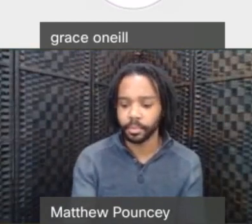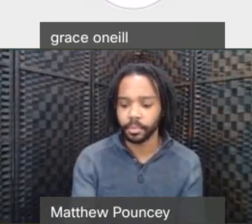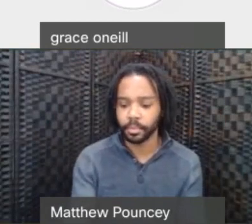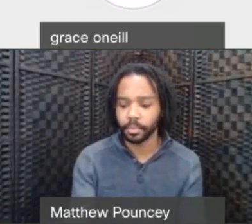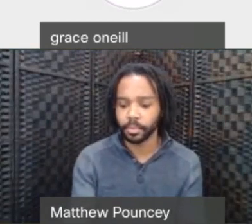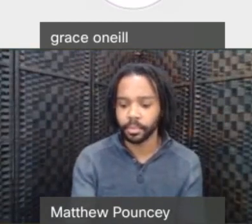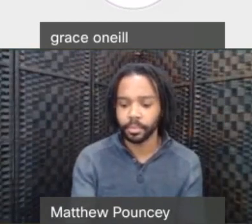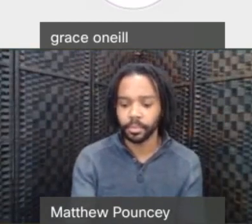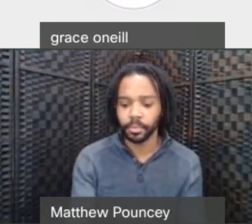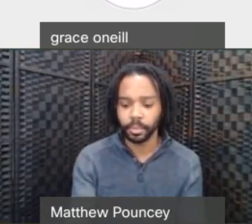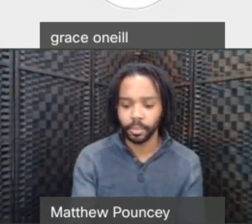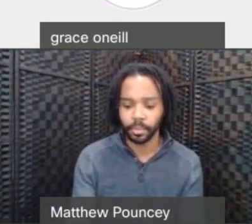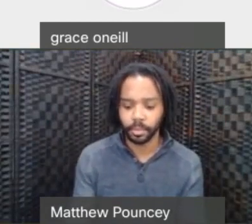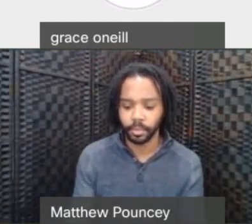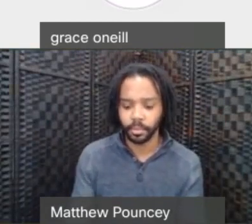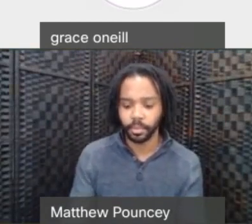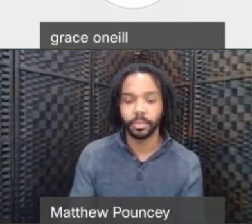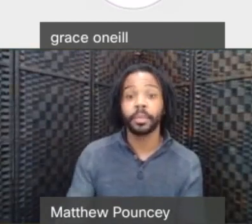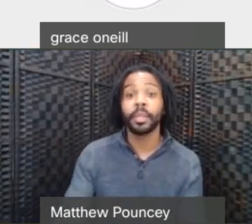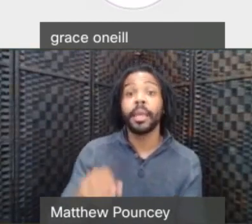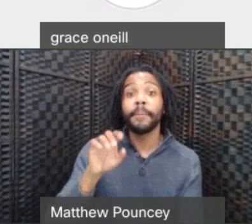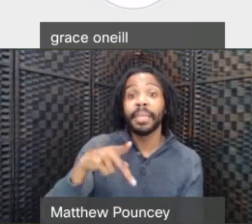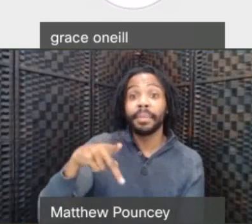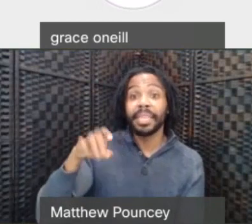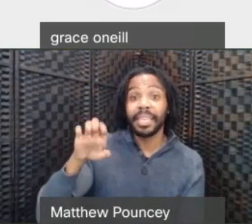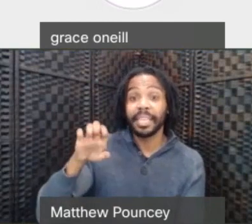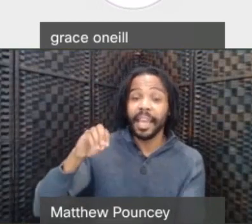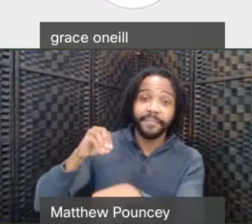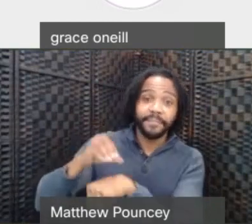Does PPE affect direct contact exposure?